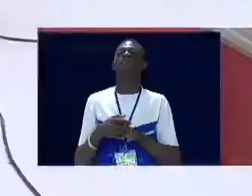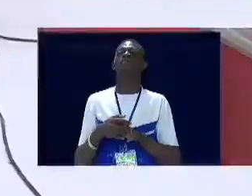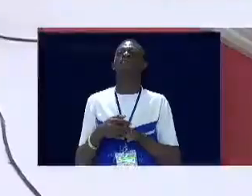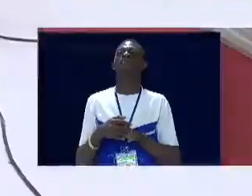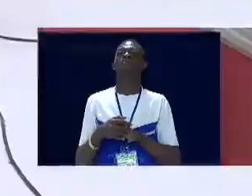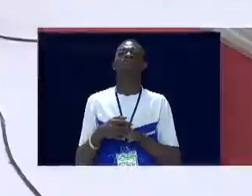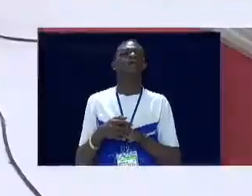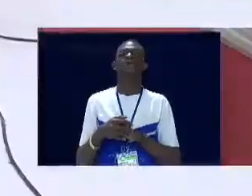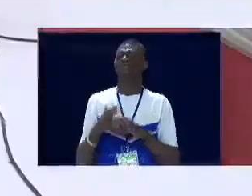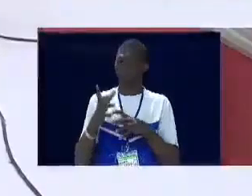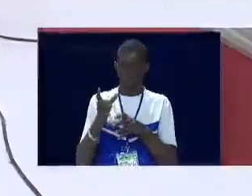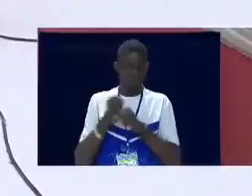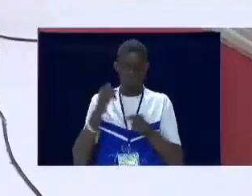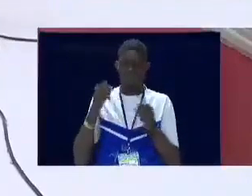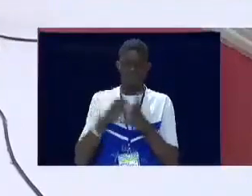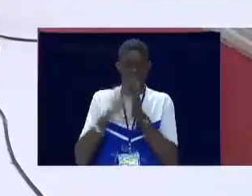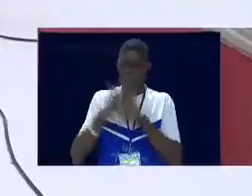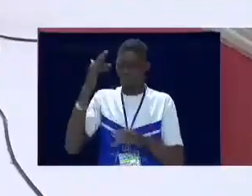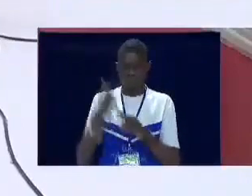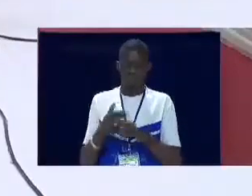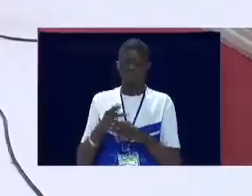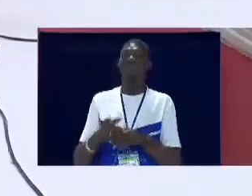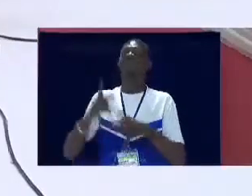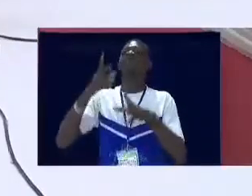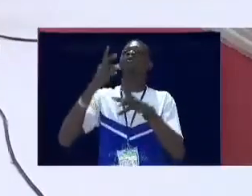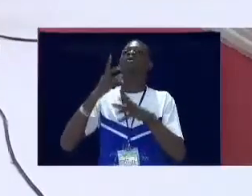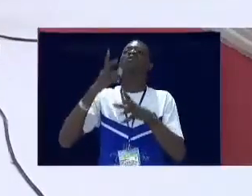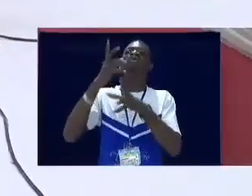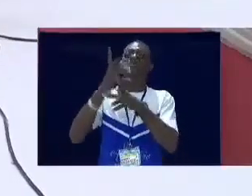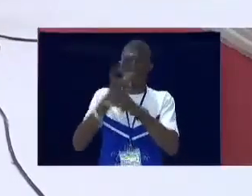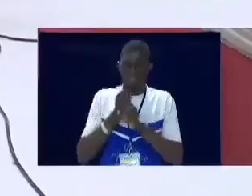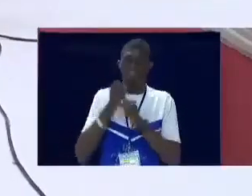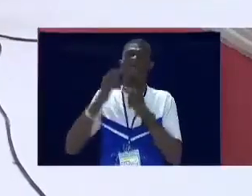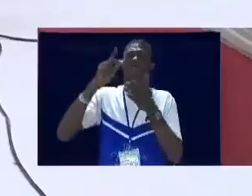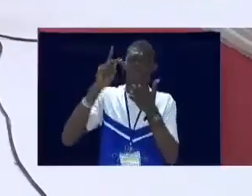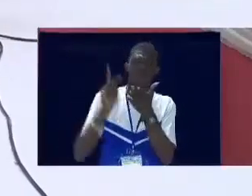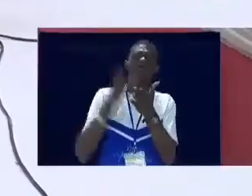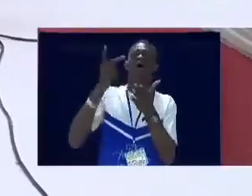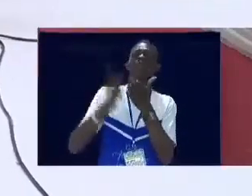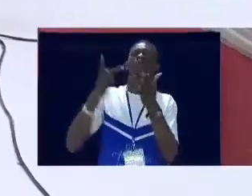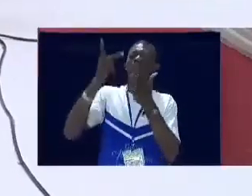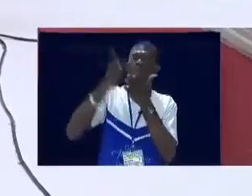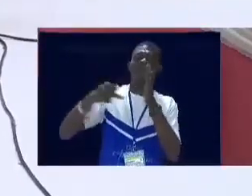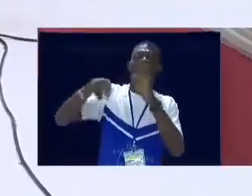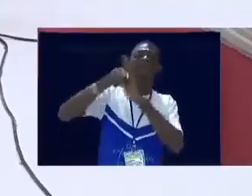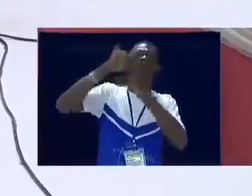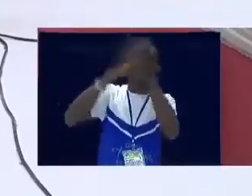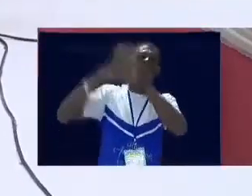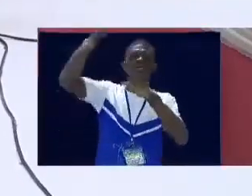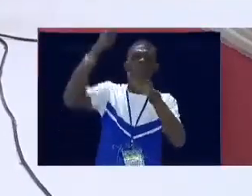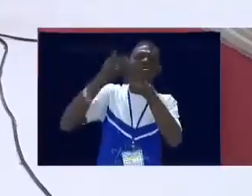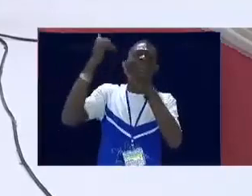Egba ilopo meji. Receive the double portion. Amen.